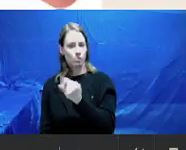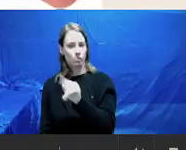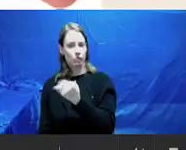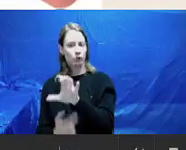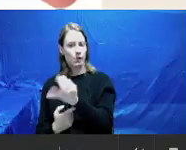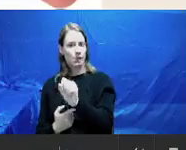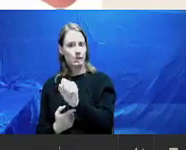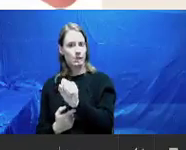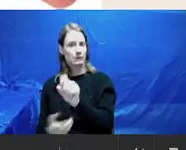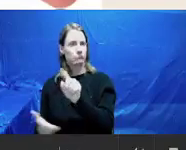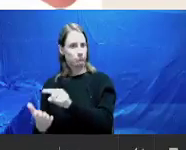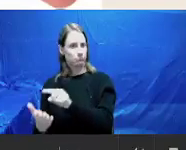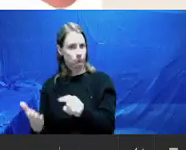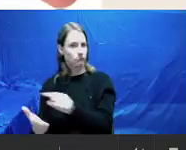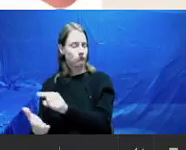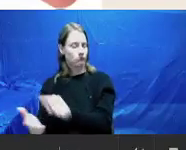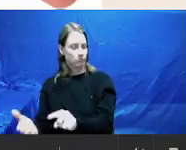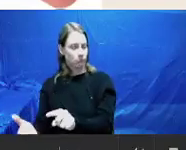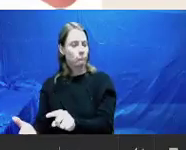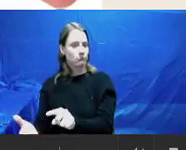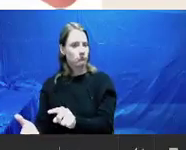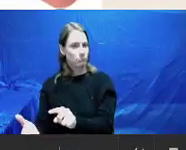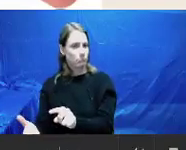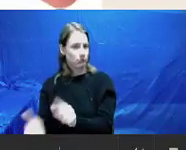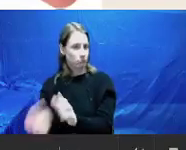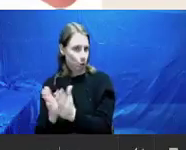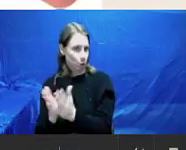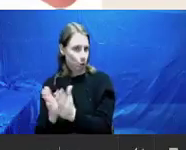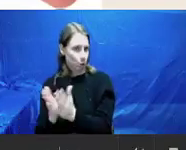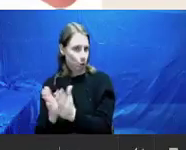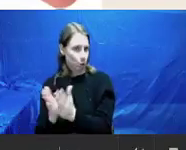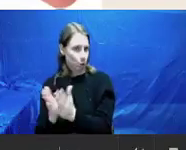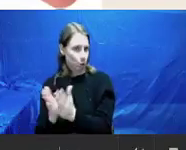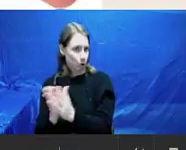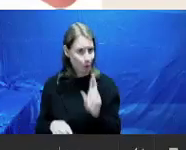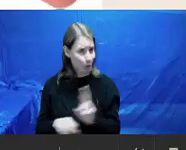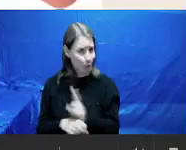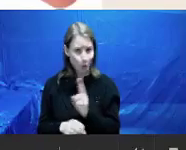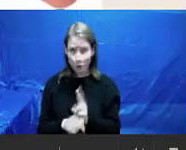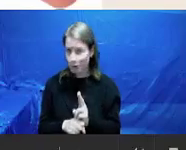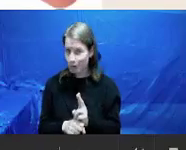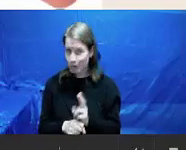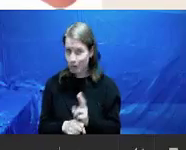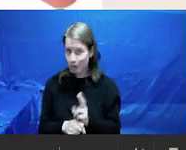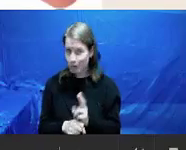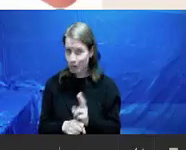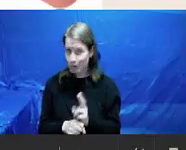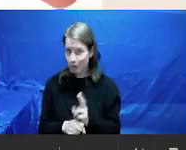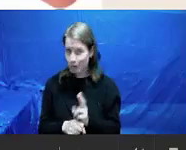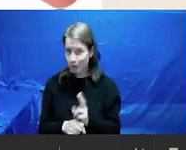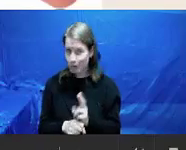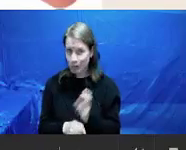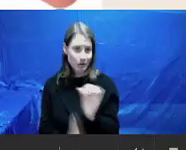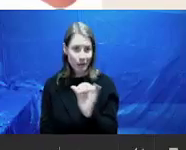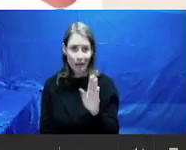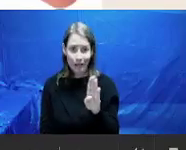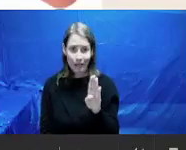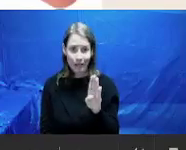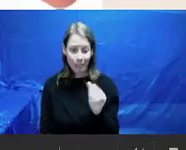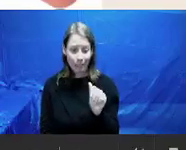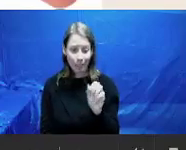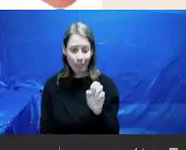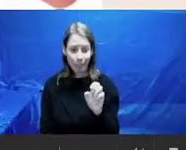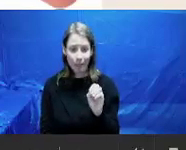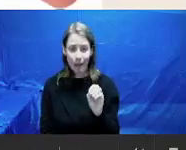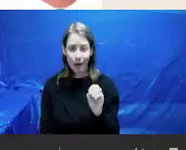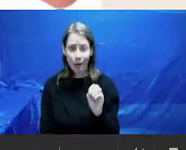with Beowulf or Shakespeare or even Catcher in the Rye. Instead, we start with nursery rhymes because nursery rhymes are